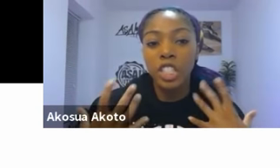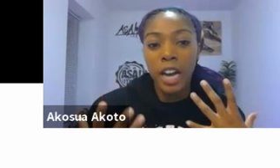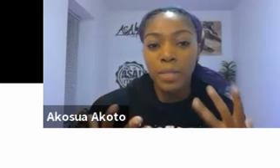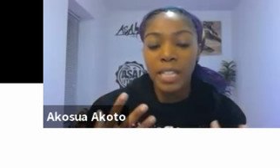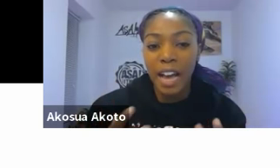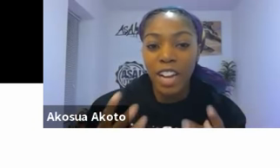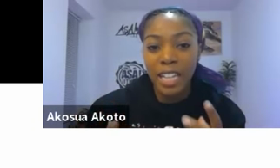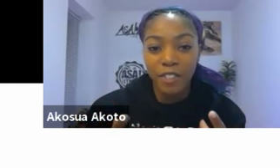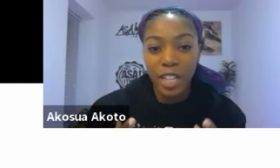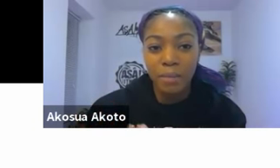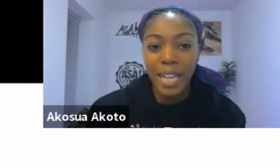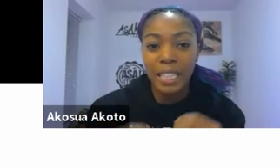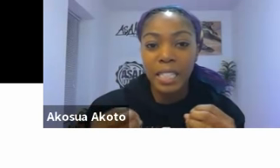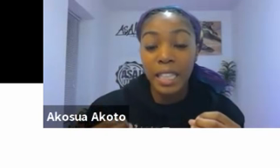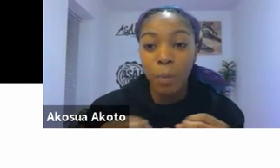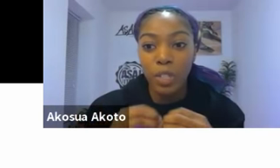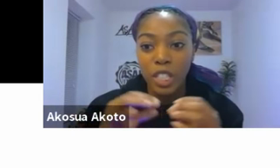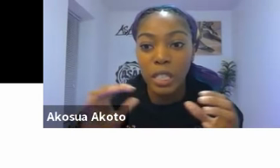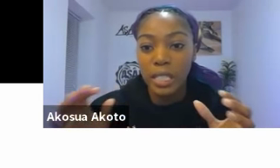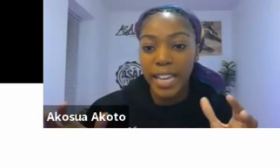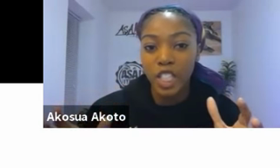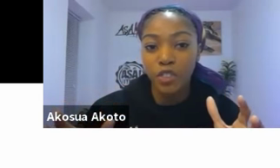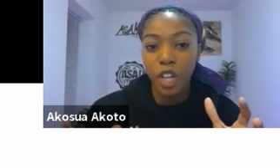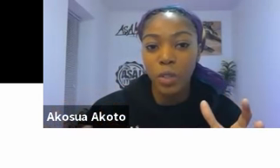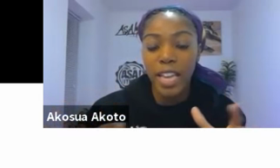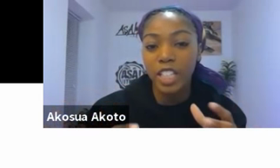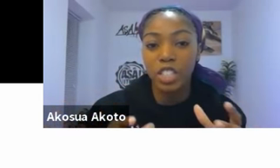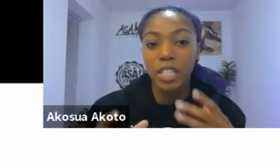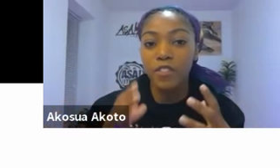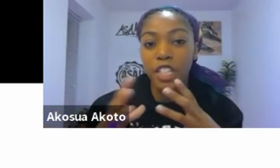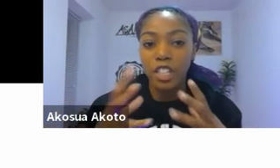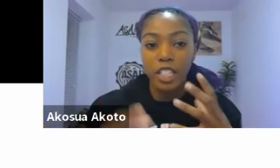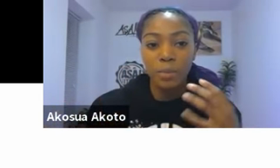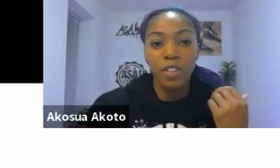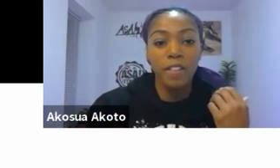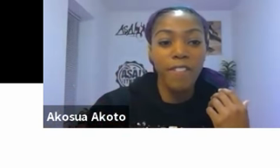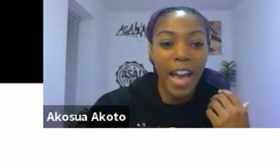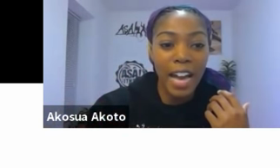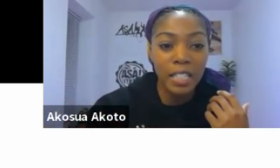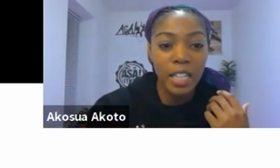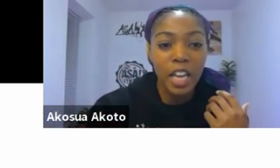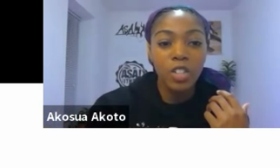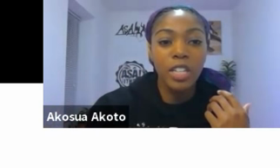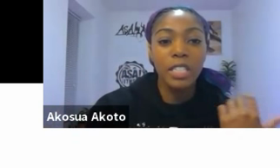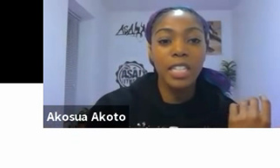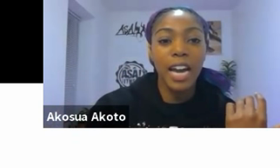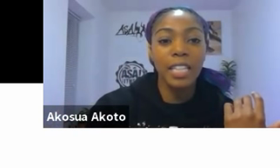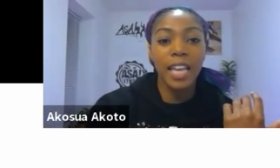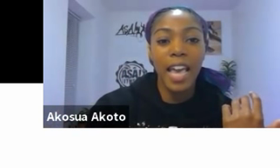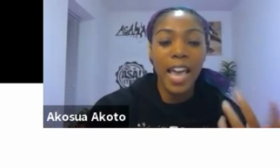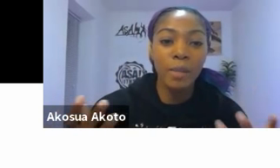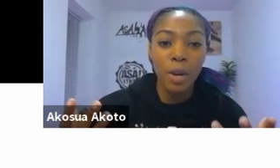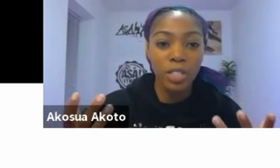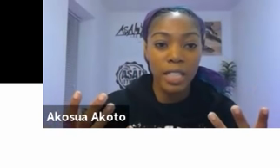it jumps, and right after it comes out of this leap, which looks like it's floating, its feet starts moving fast. You can see kind